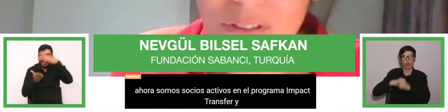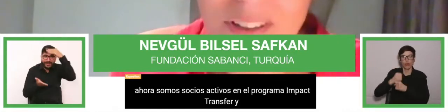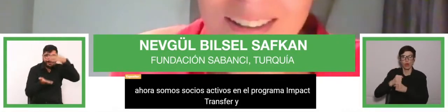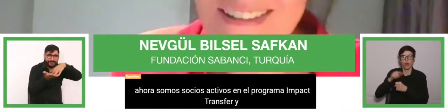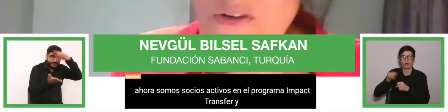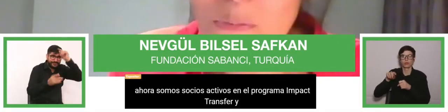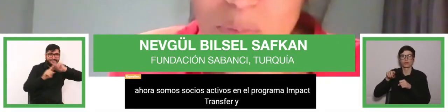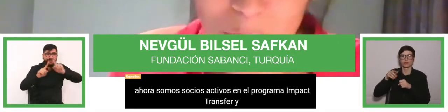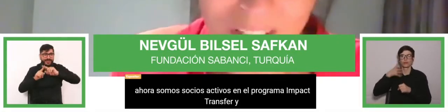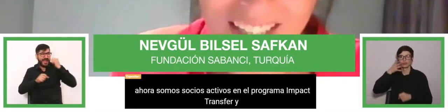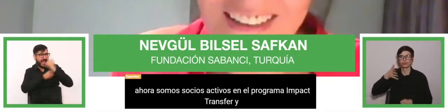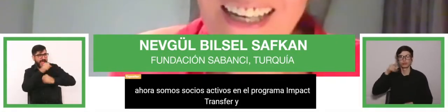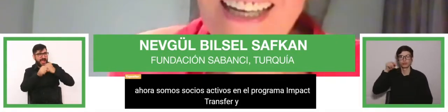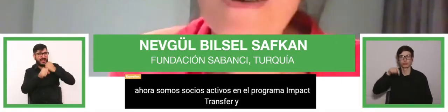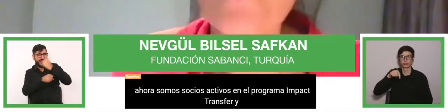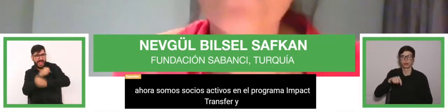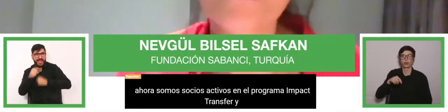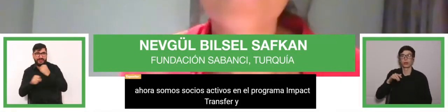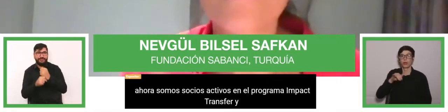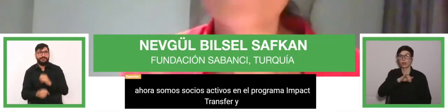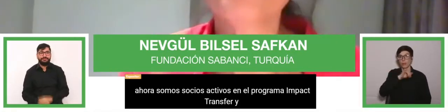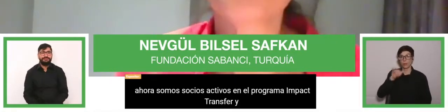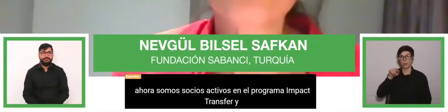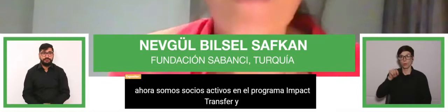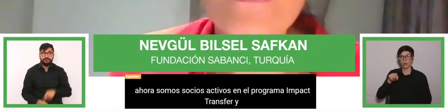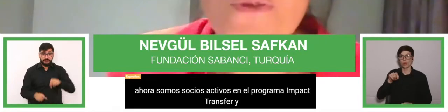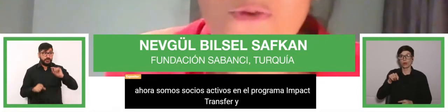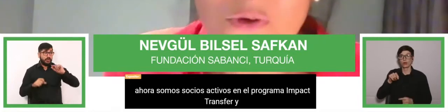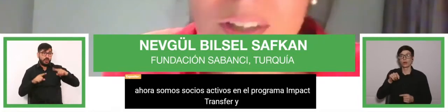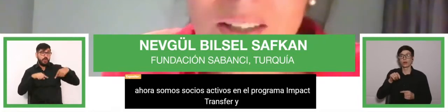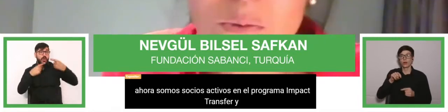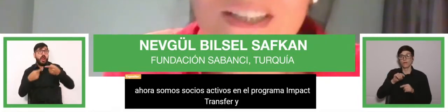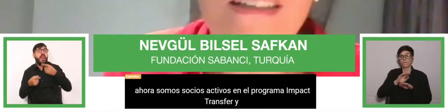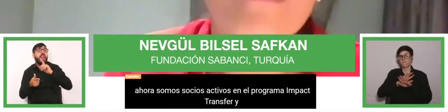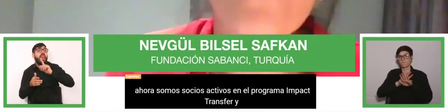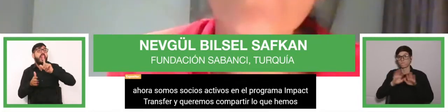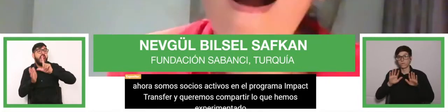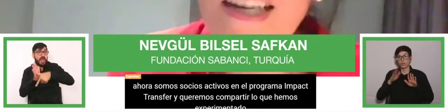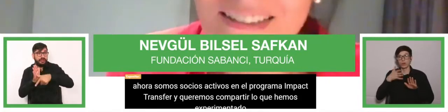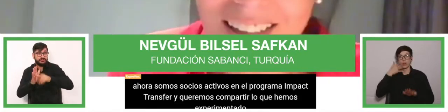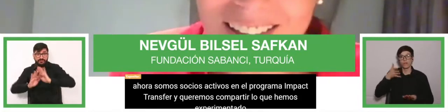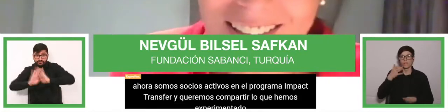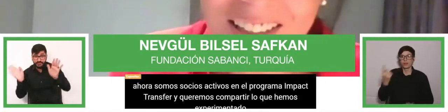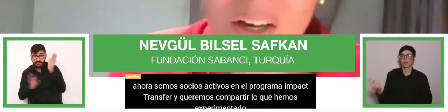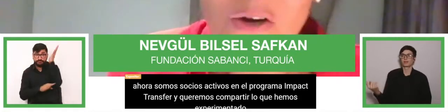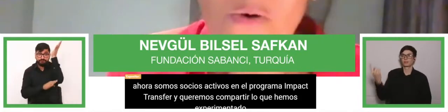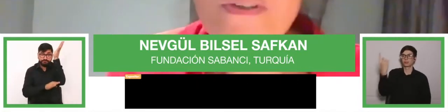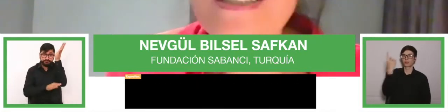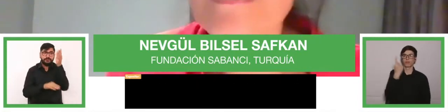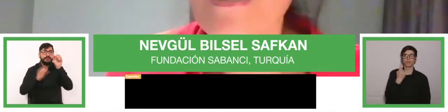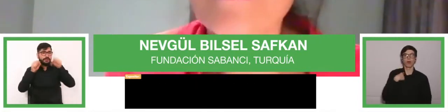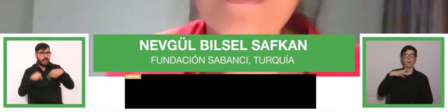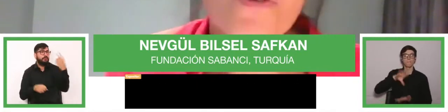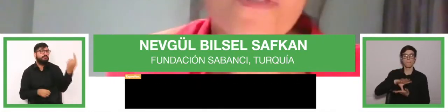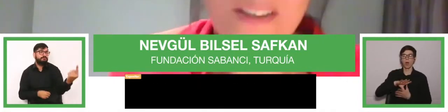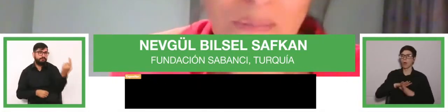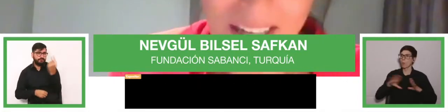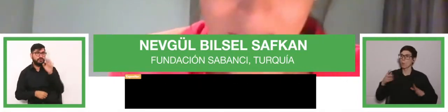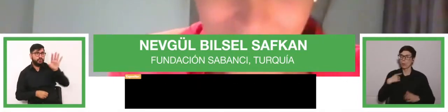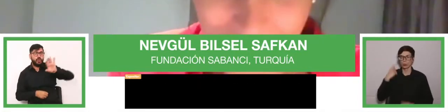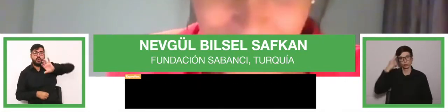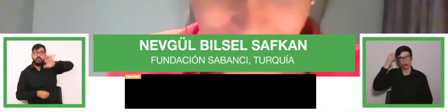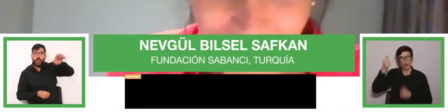the conference Zero Project, we return back to Turkey with a lot of ideas, with a lot